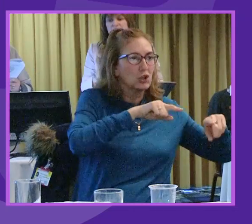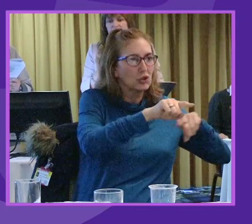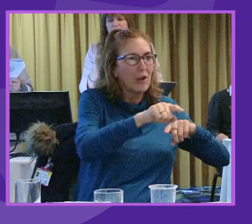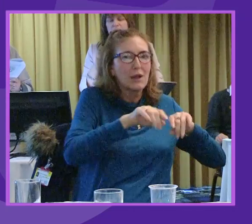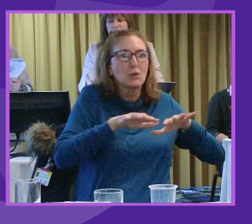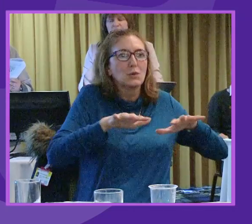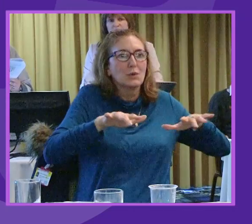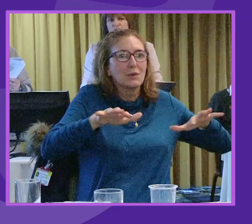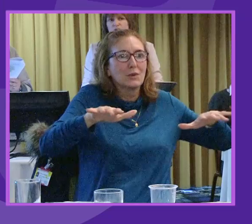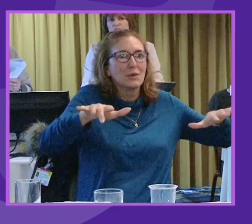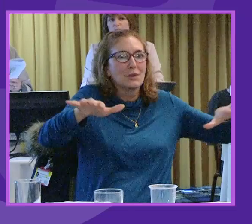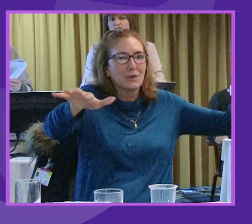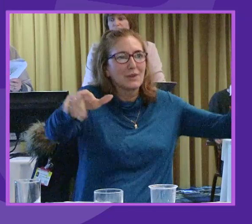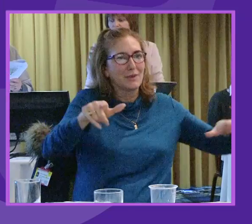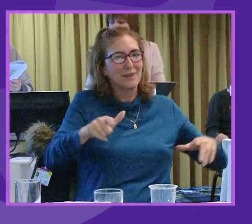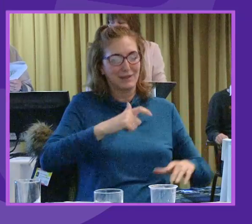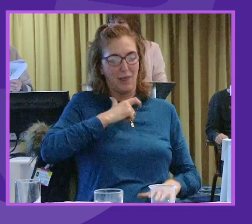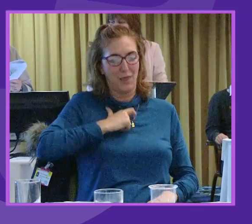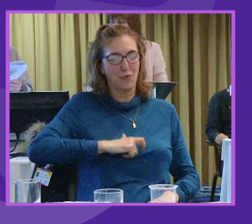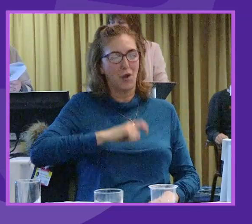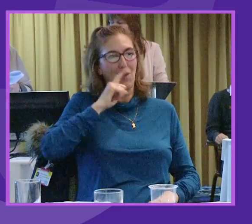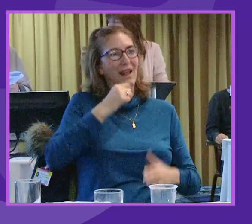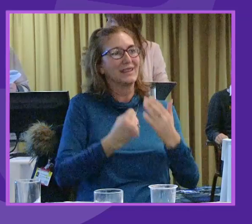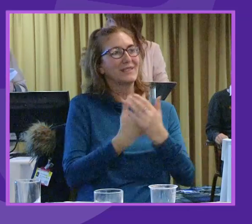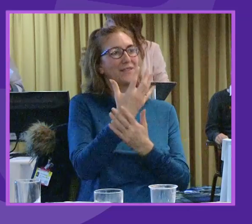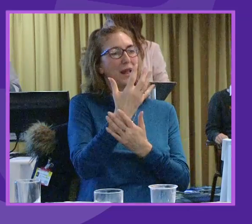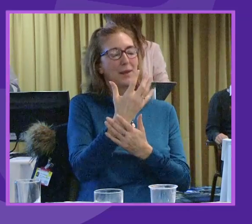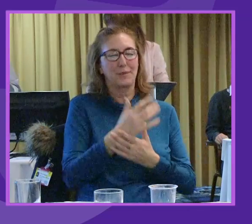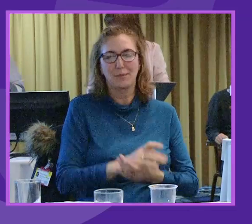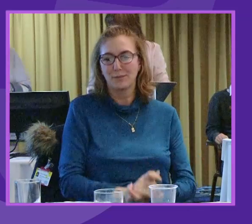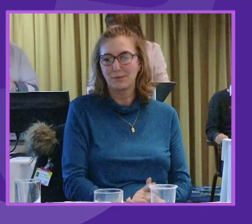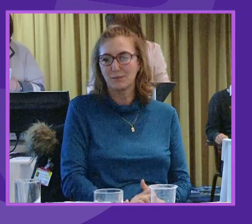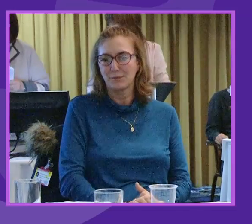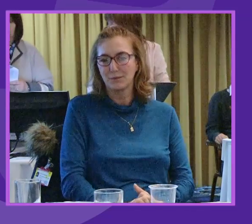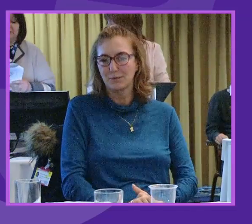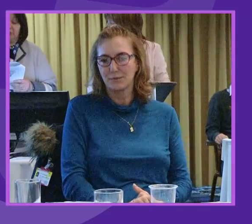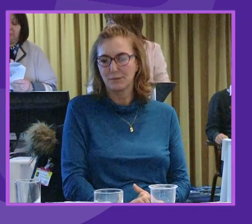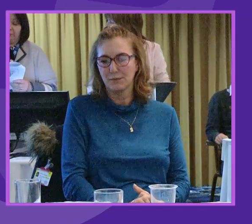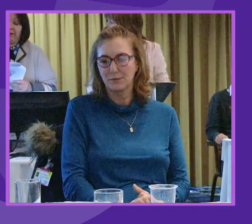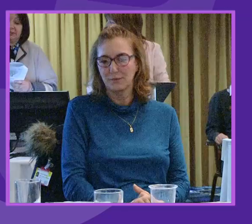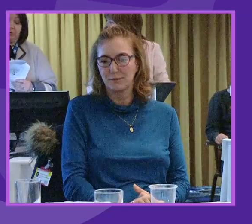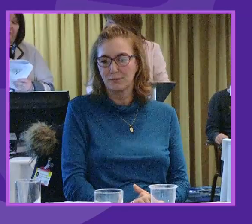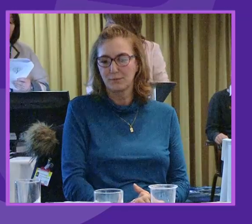place at the minute across the region to help develop these roles more significantly.